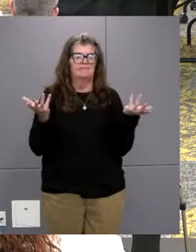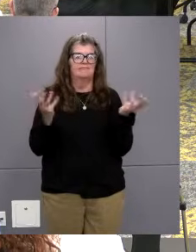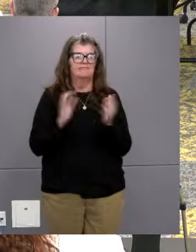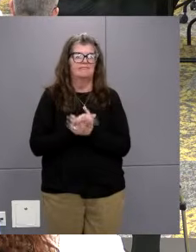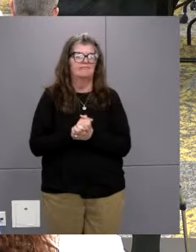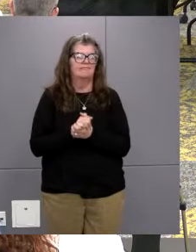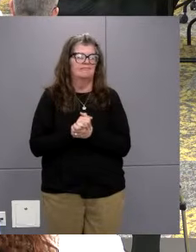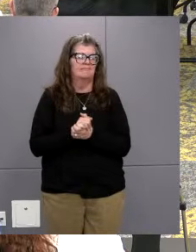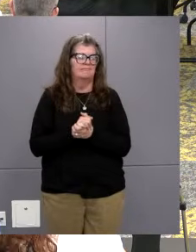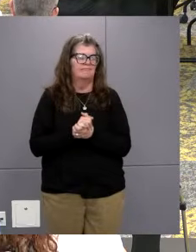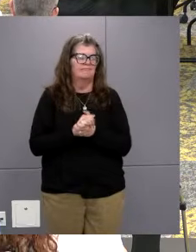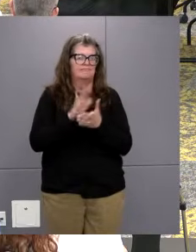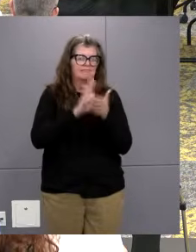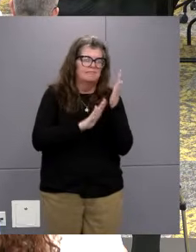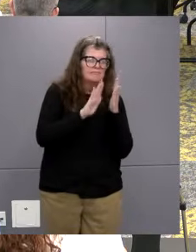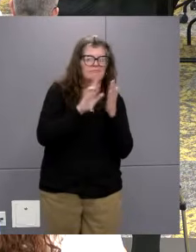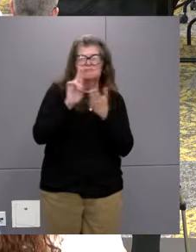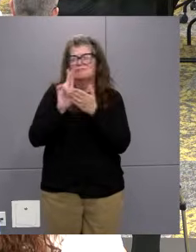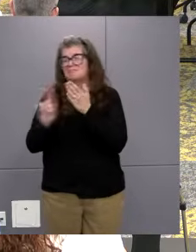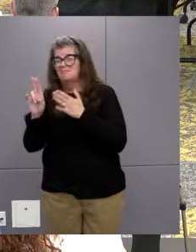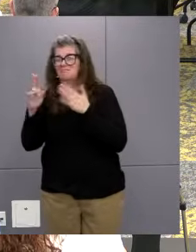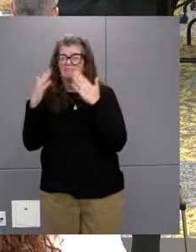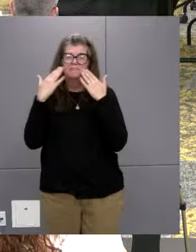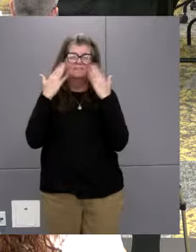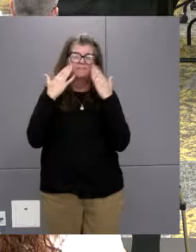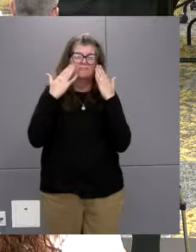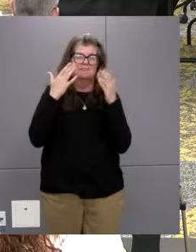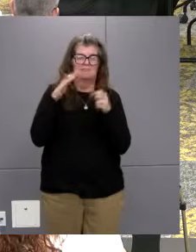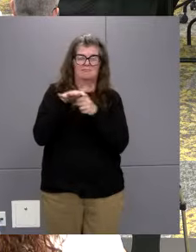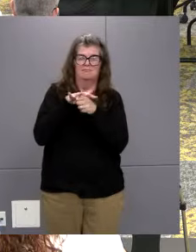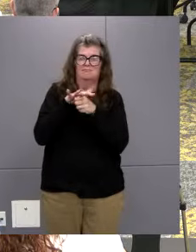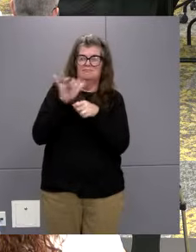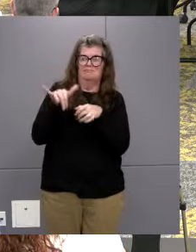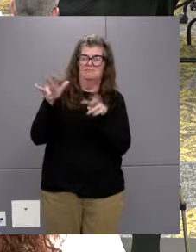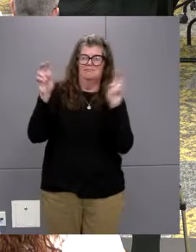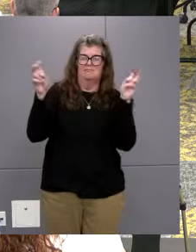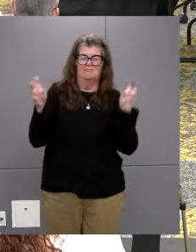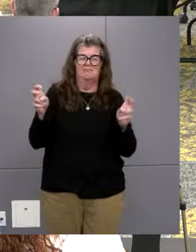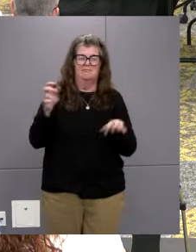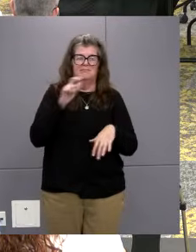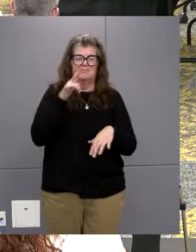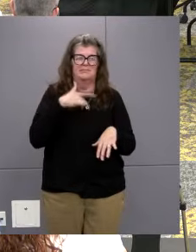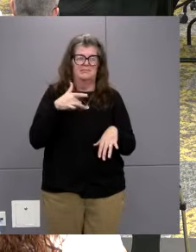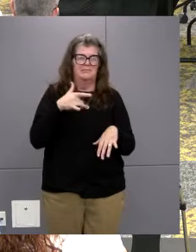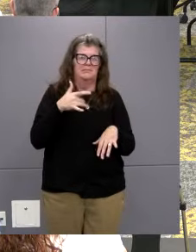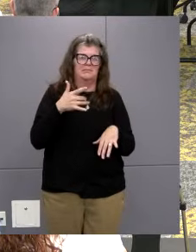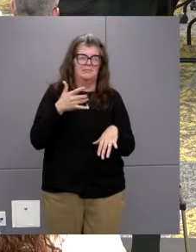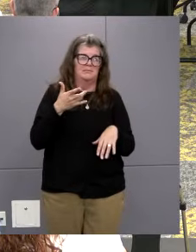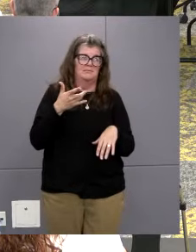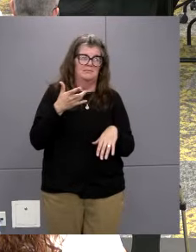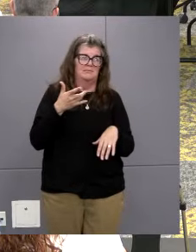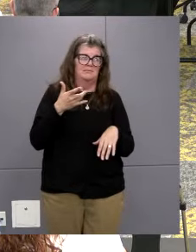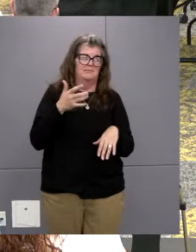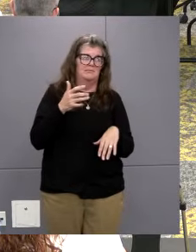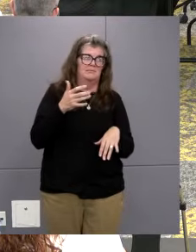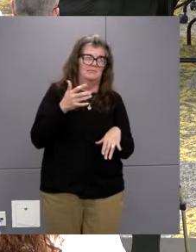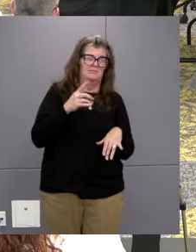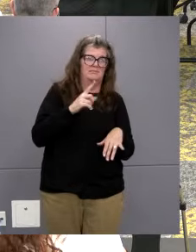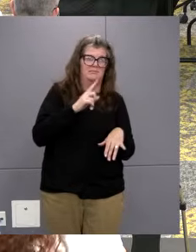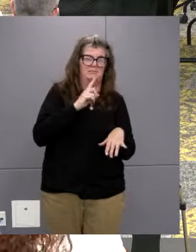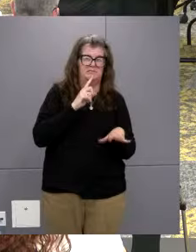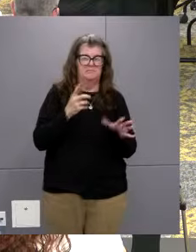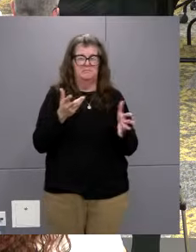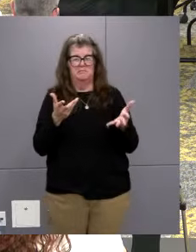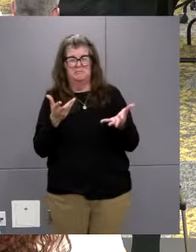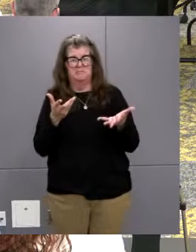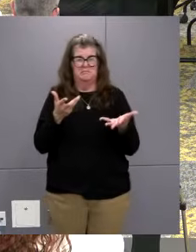what other colleges and universities do in this area. It is a little unusual, but not that unusual for